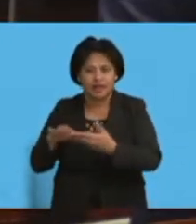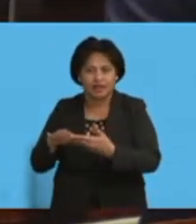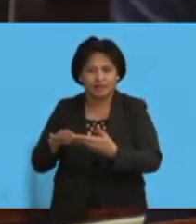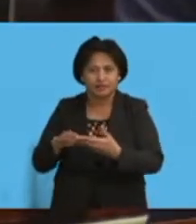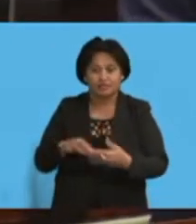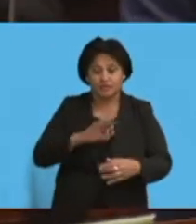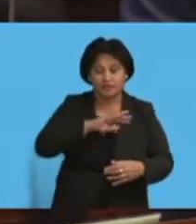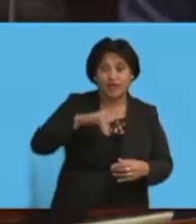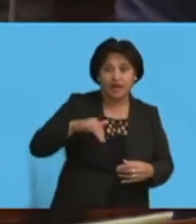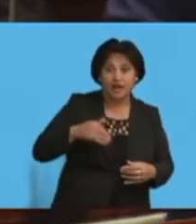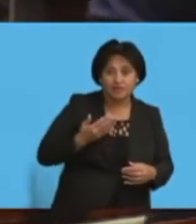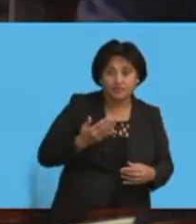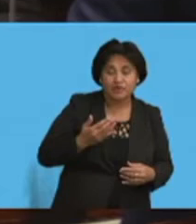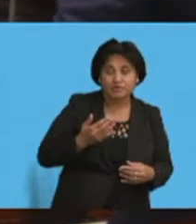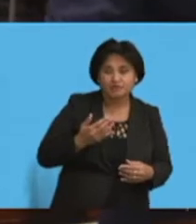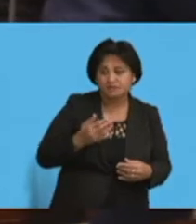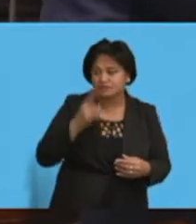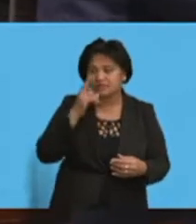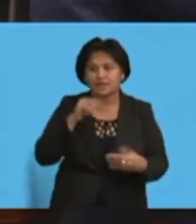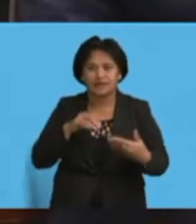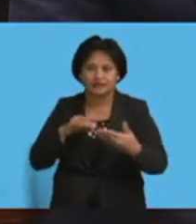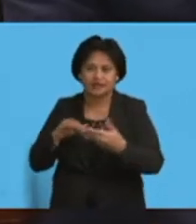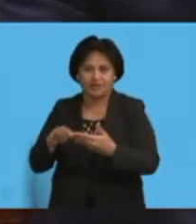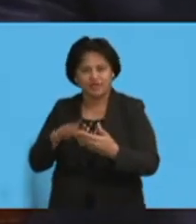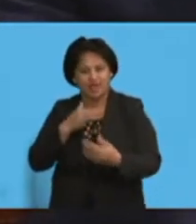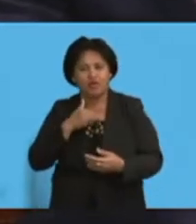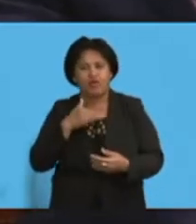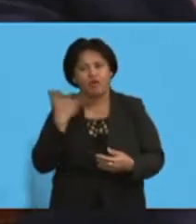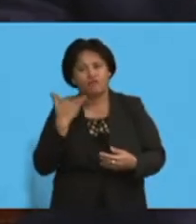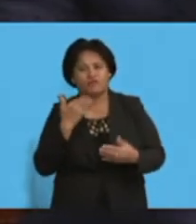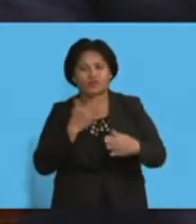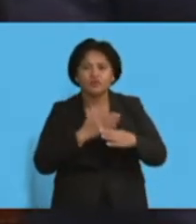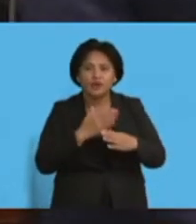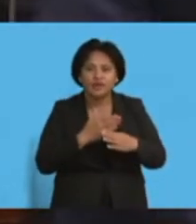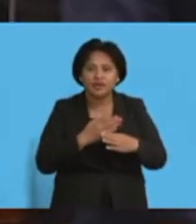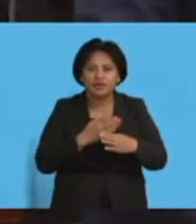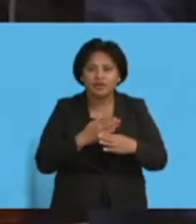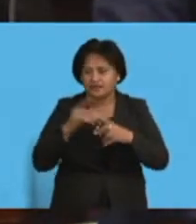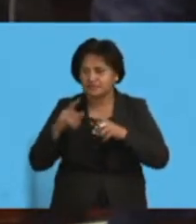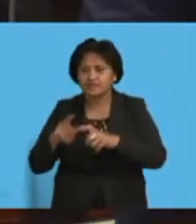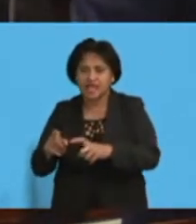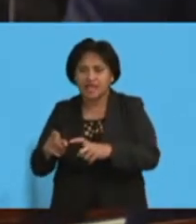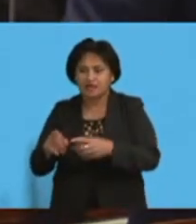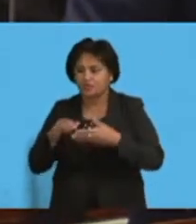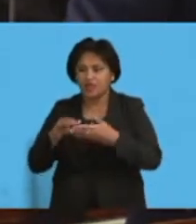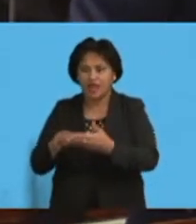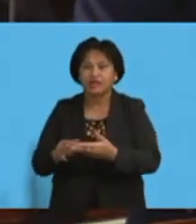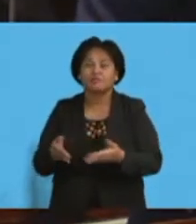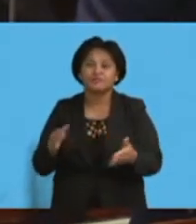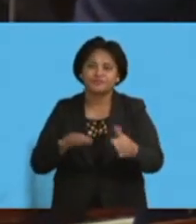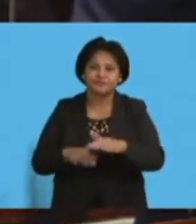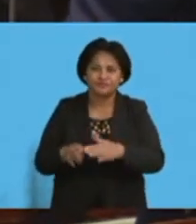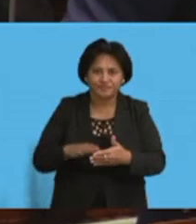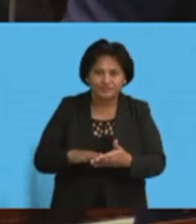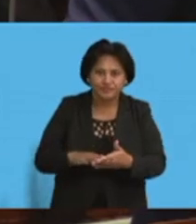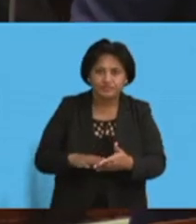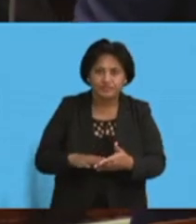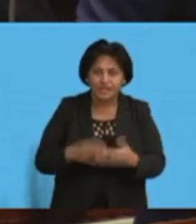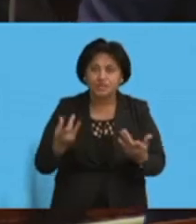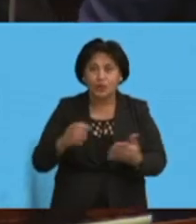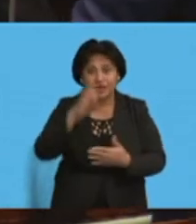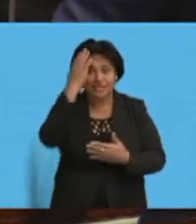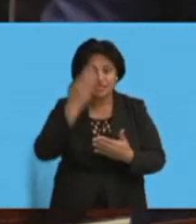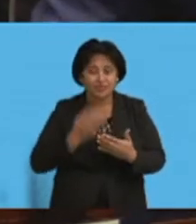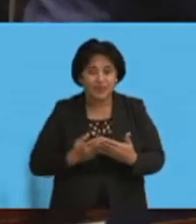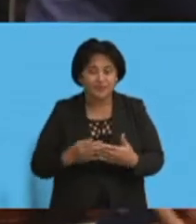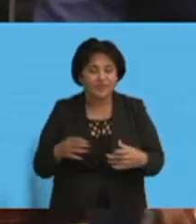of rearing their children. Furthermore, Madam Speaker, I think more Fijian fathers ought to be changing diapers. I can tell you certainly an experience.